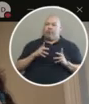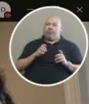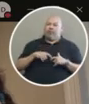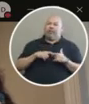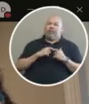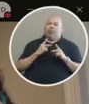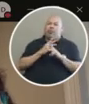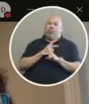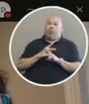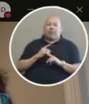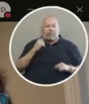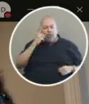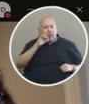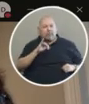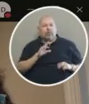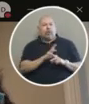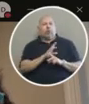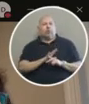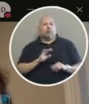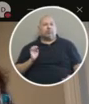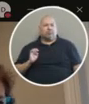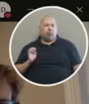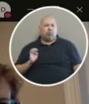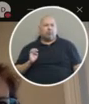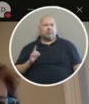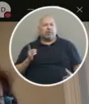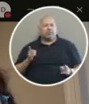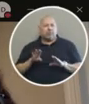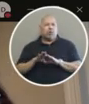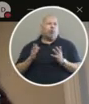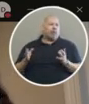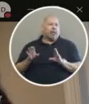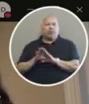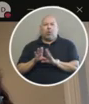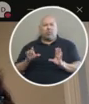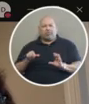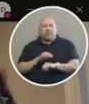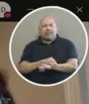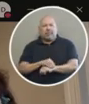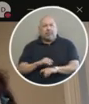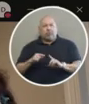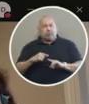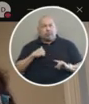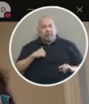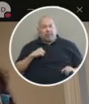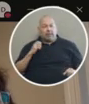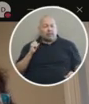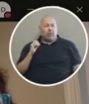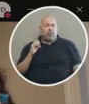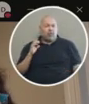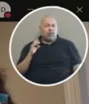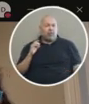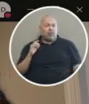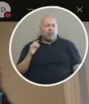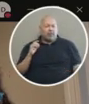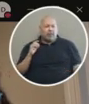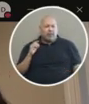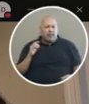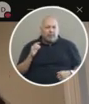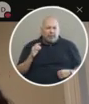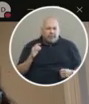I understand. It just looks like you're using the emergency to open and close the spigots, to me, to what you